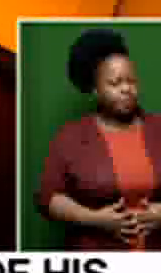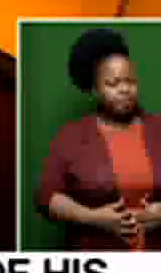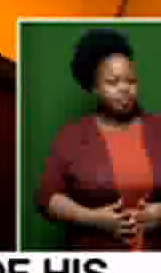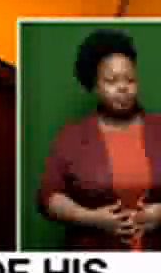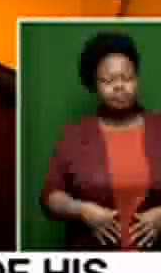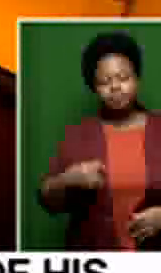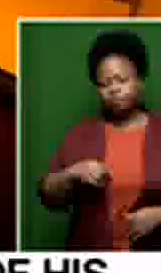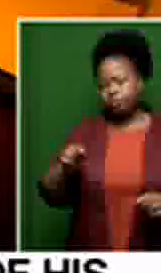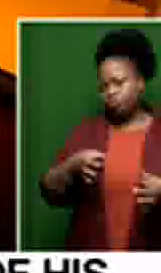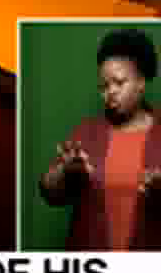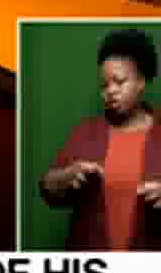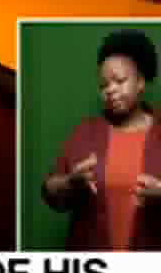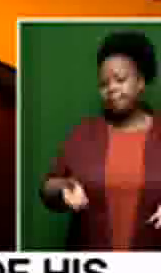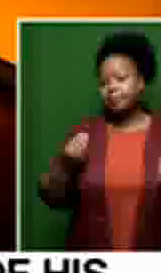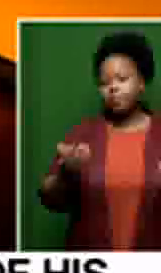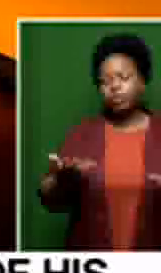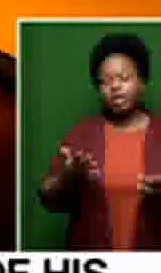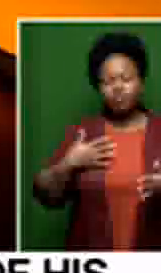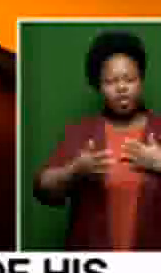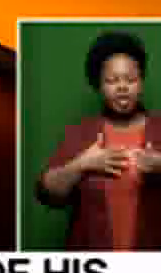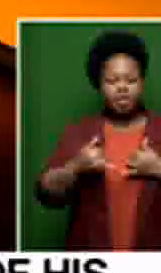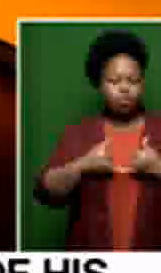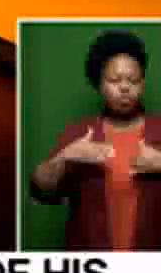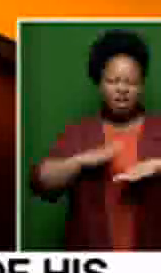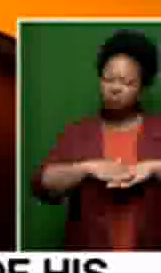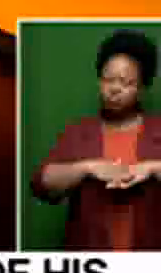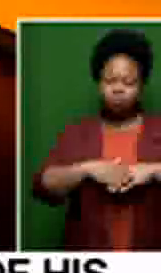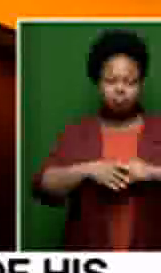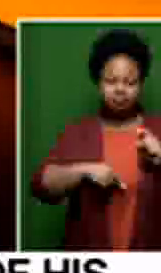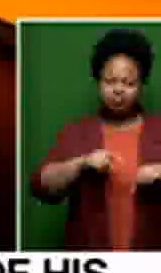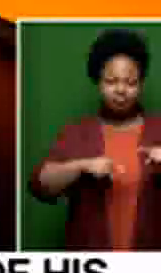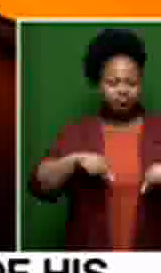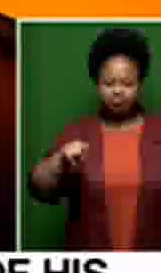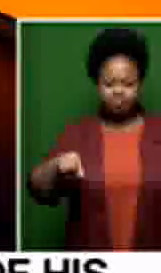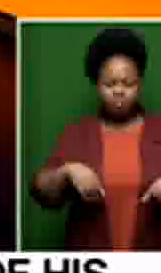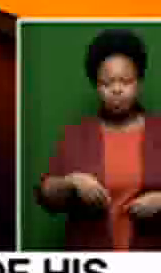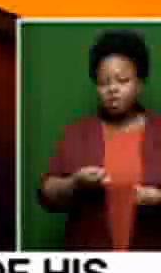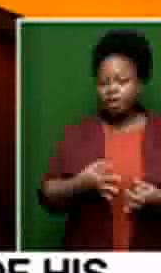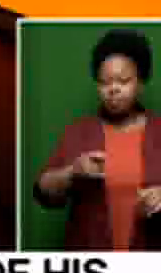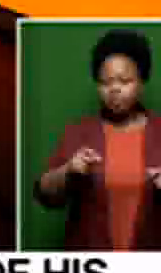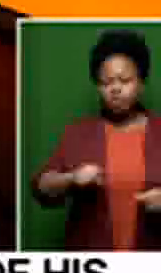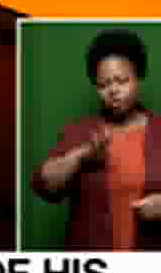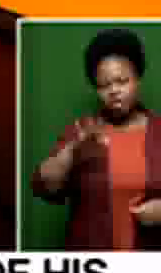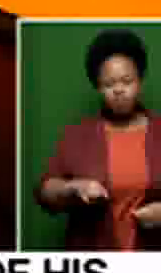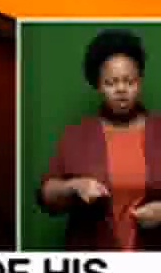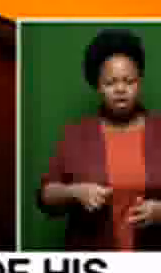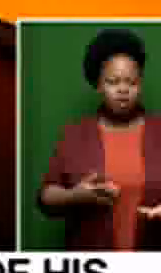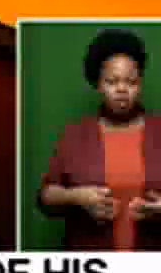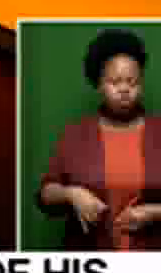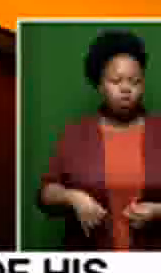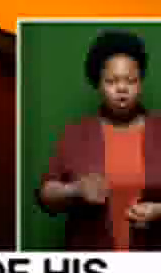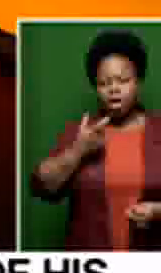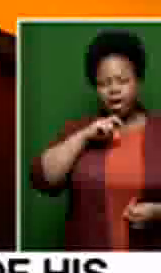So you can find my music on any streaming platform. I know a lot of South Africans are tuned into